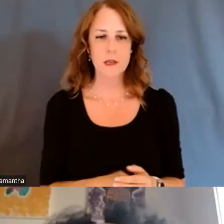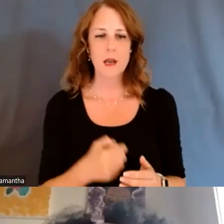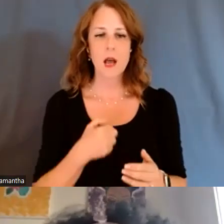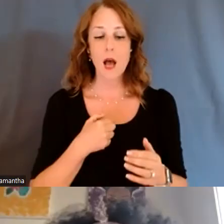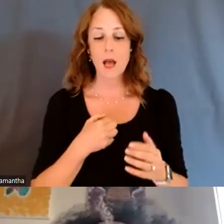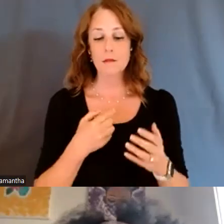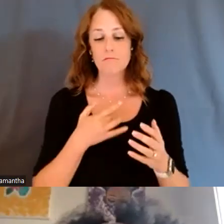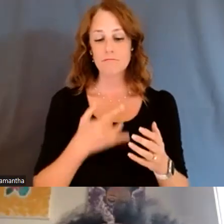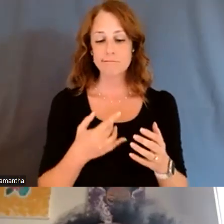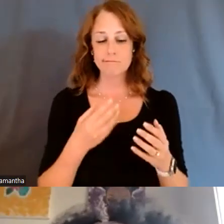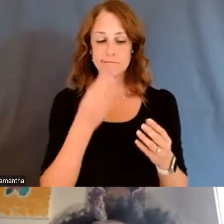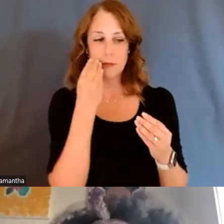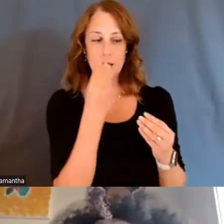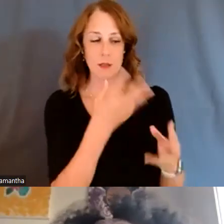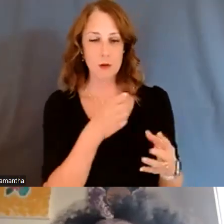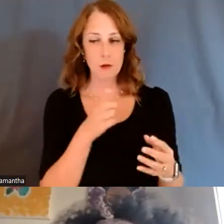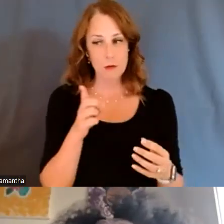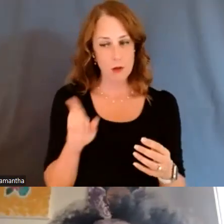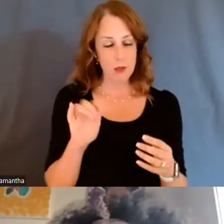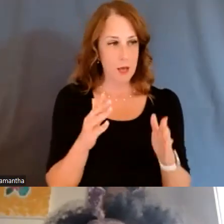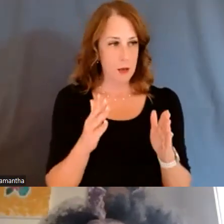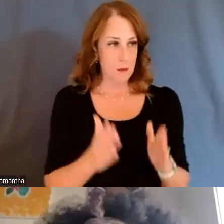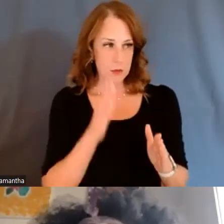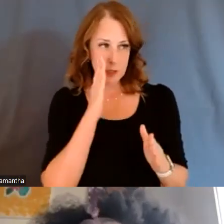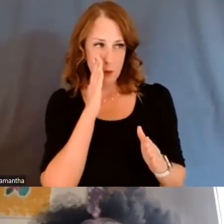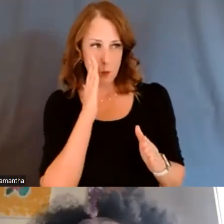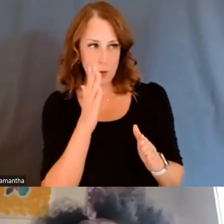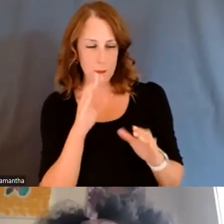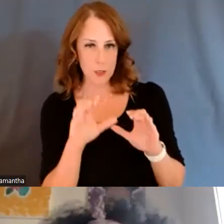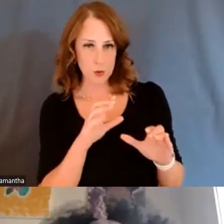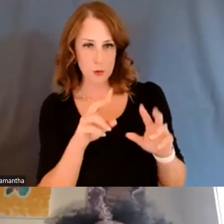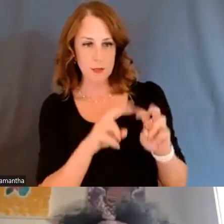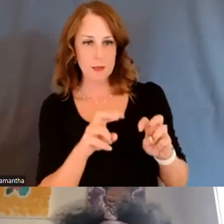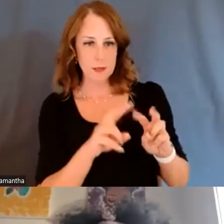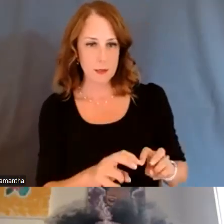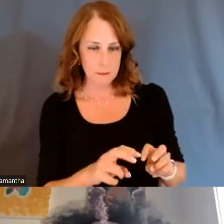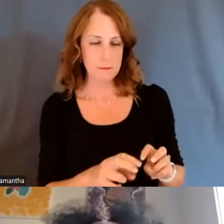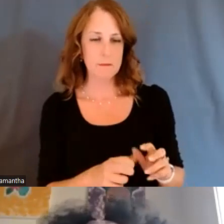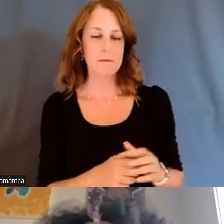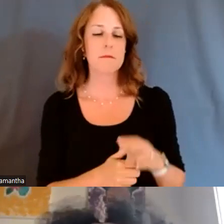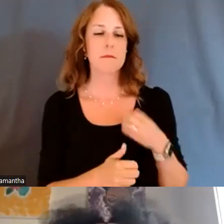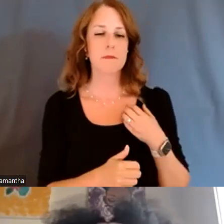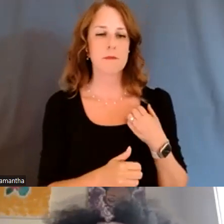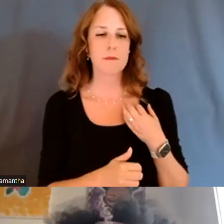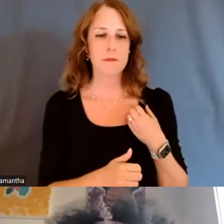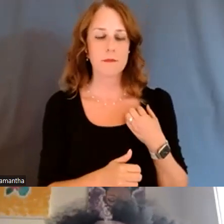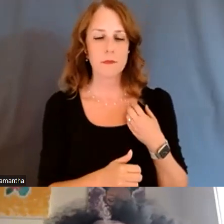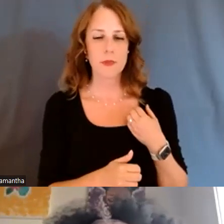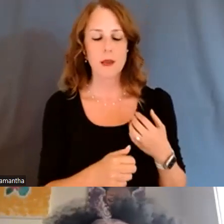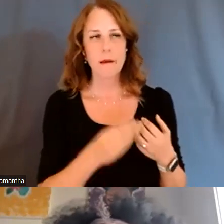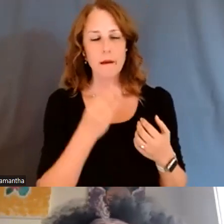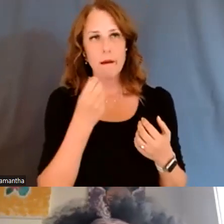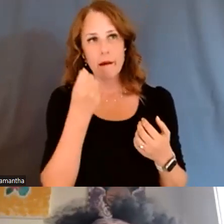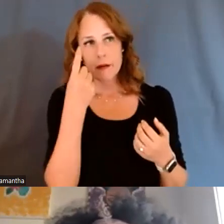know that this is the person who is going to conduct the exam, and with keeping in mind